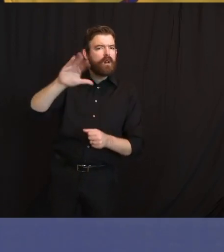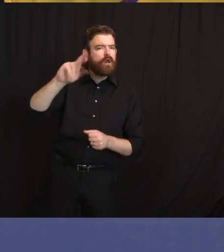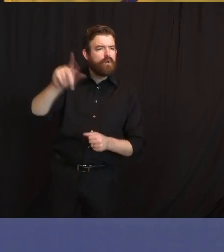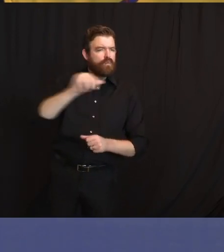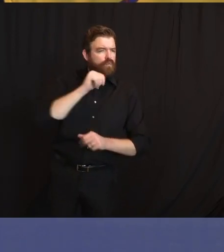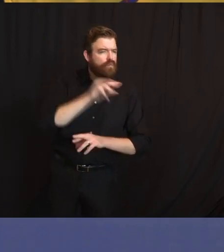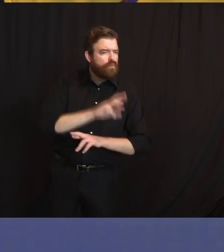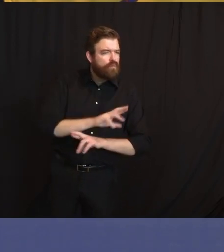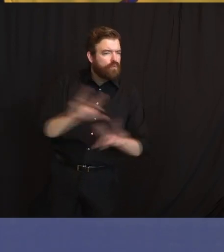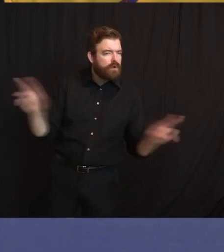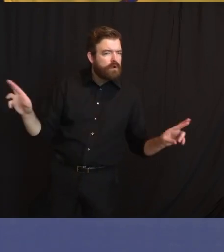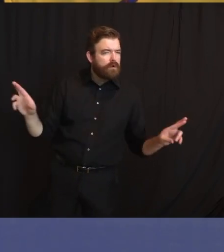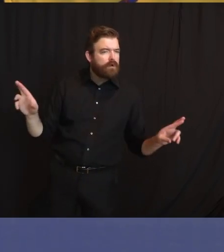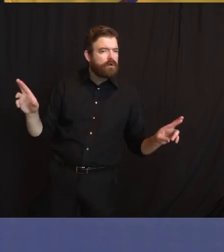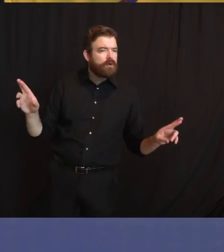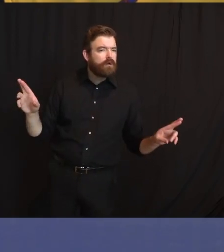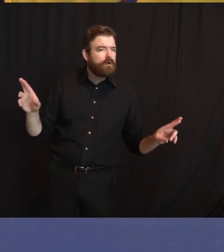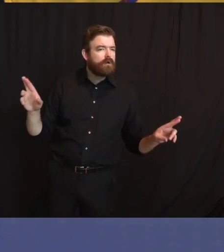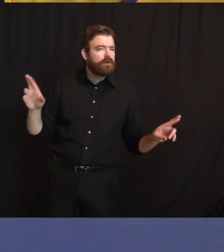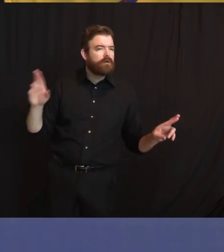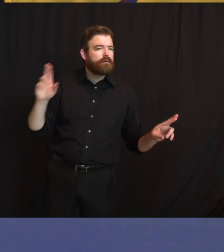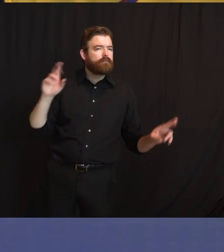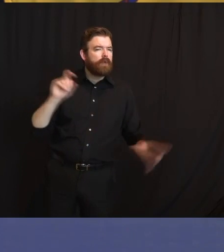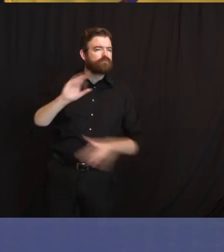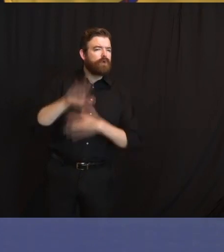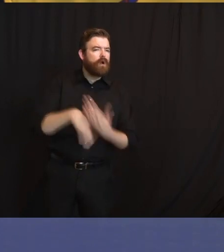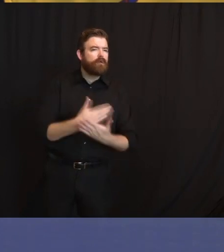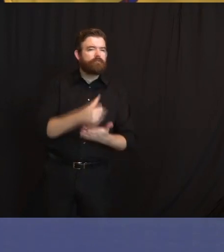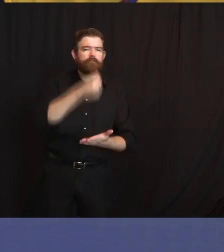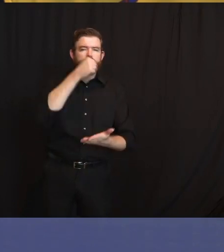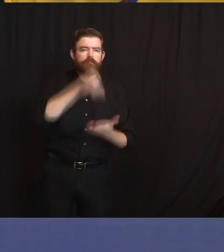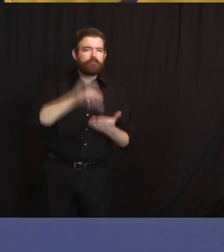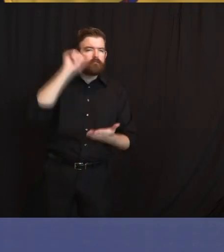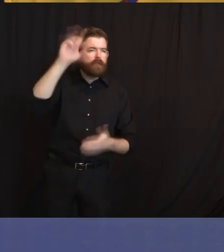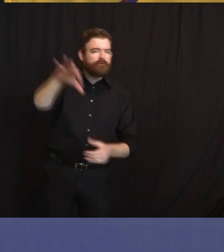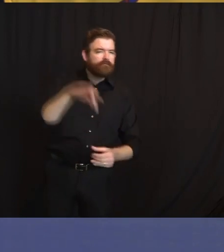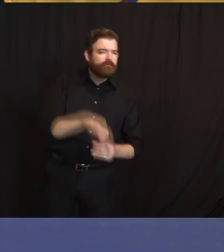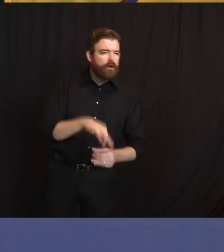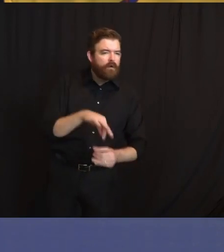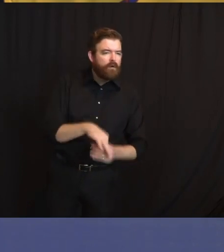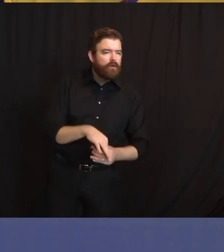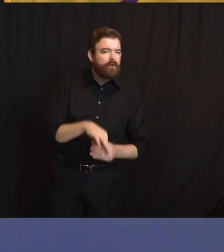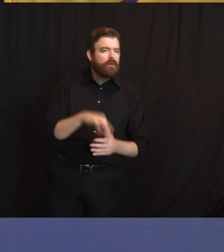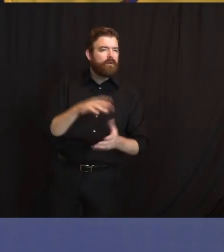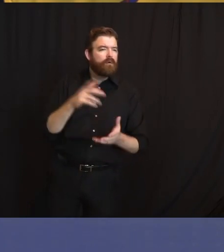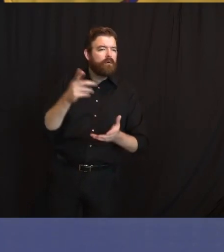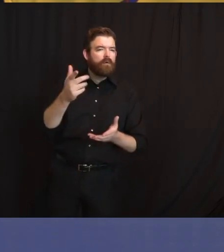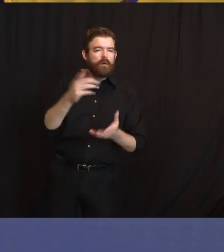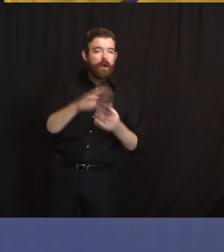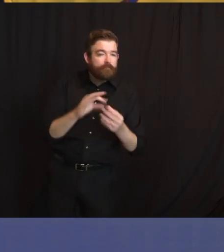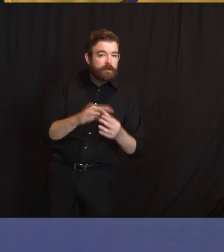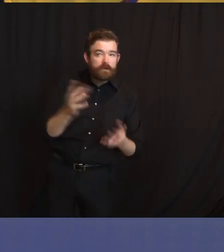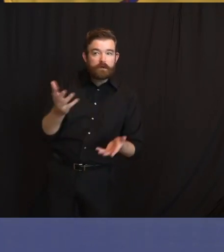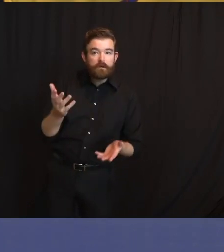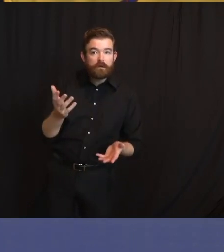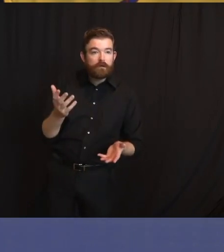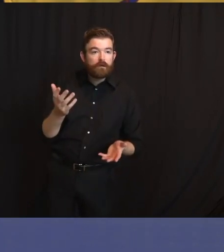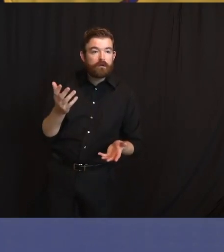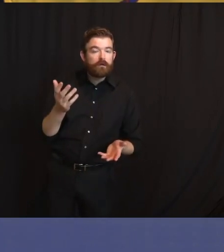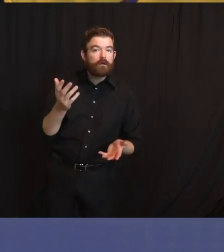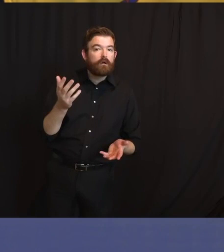all mail, you'll make that call in the next few weeks. Can you comment on that? And then as far as